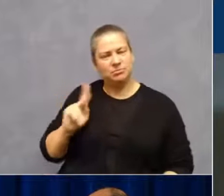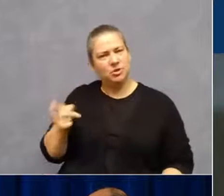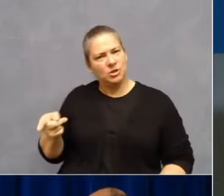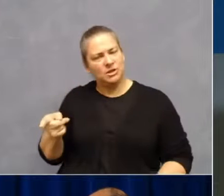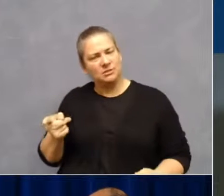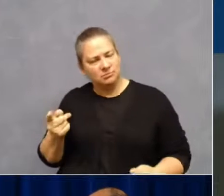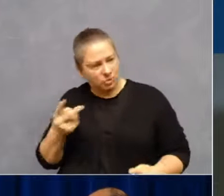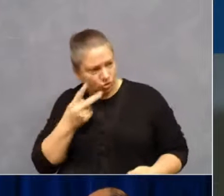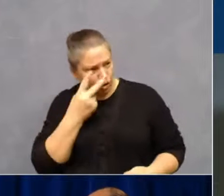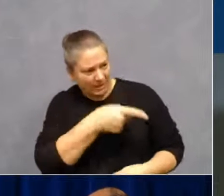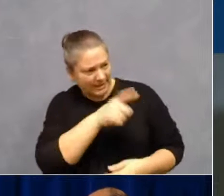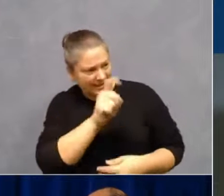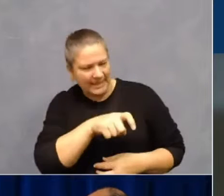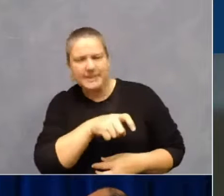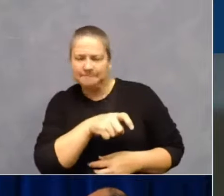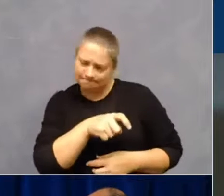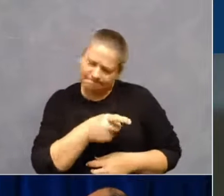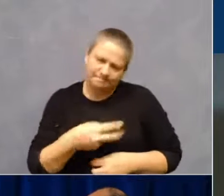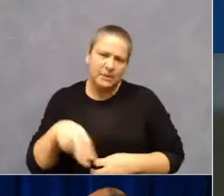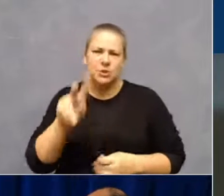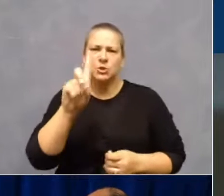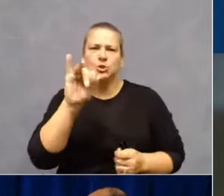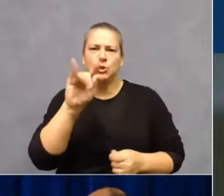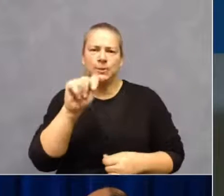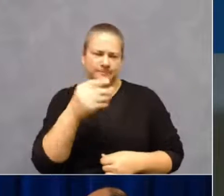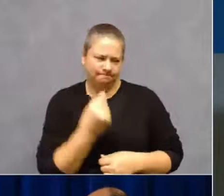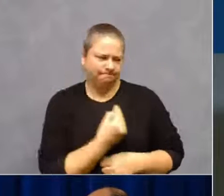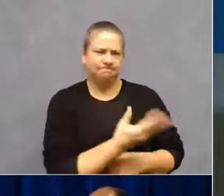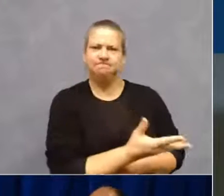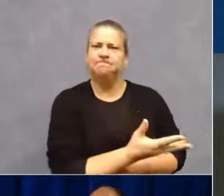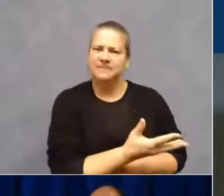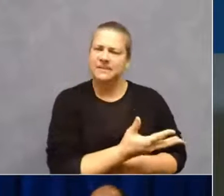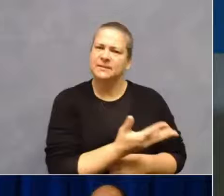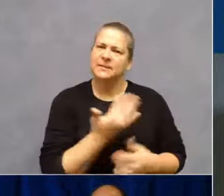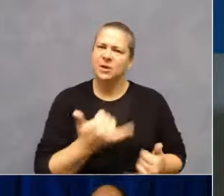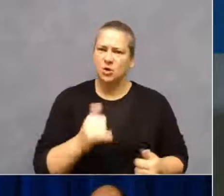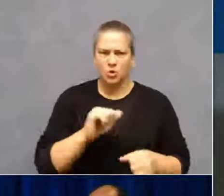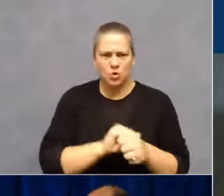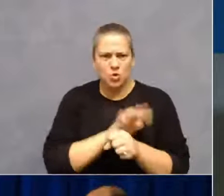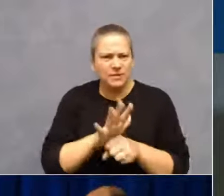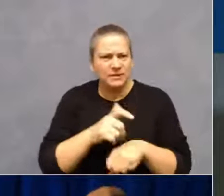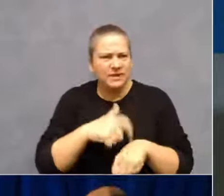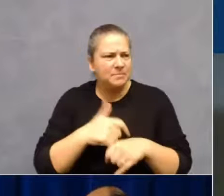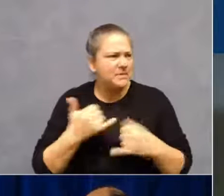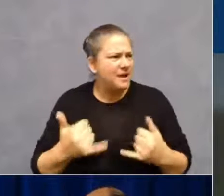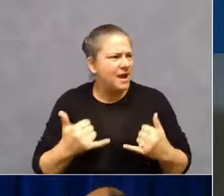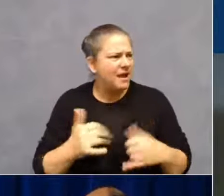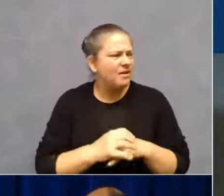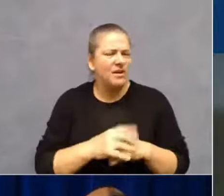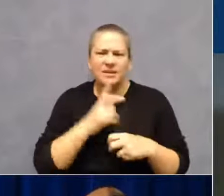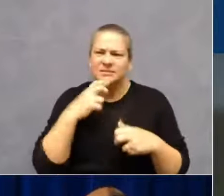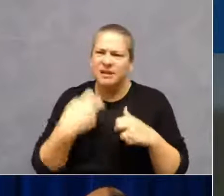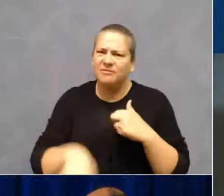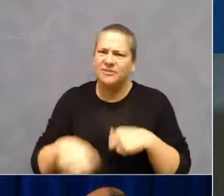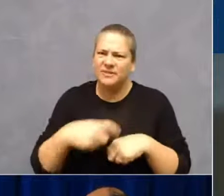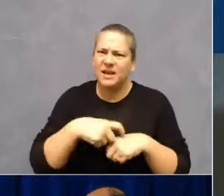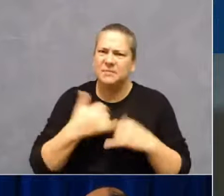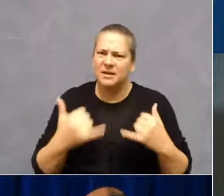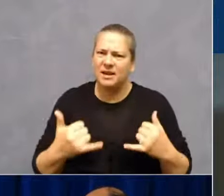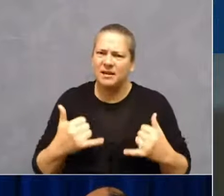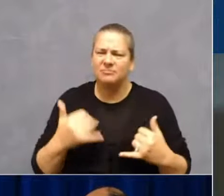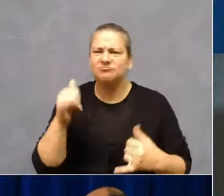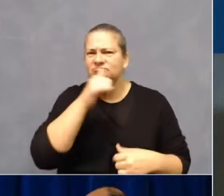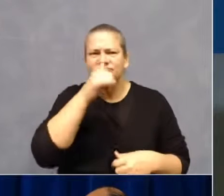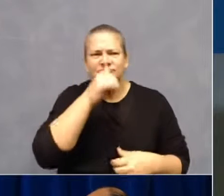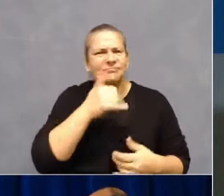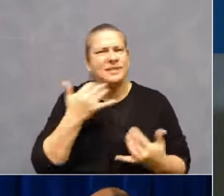need on any day, but especially in the tough times of COVID and the hard times that some people are going through. This is what